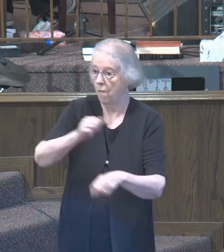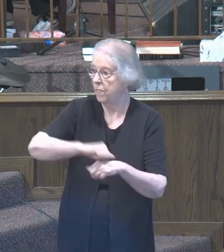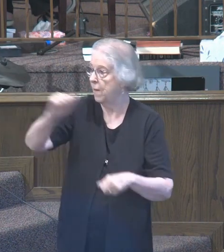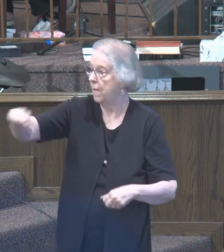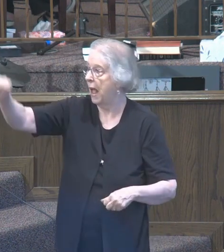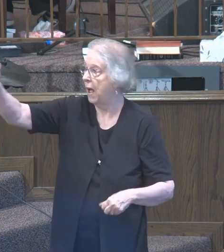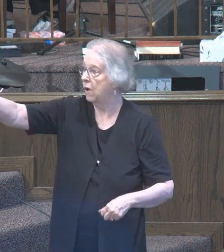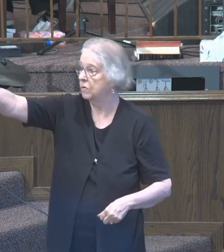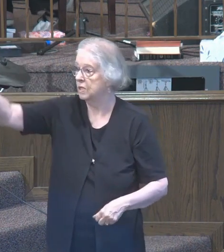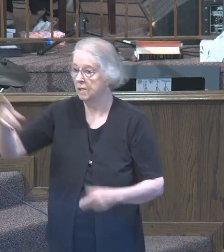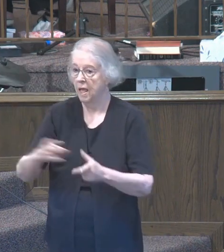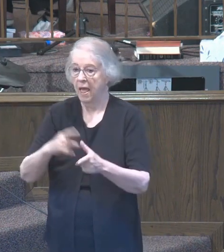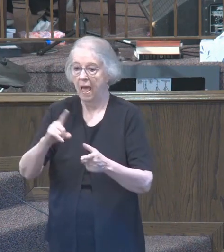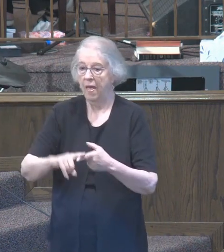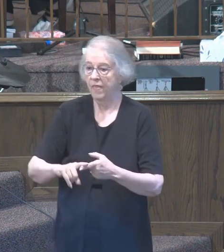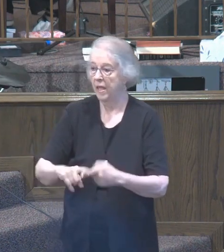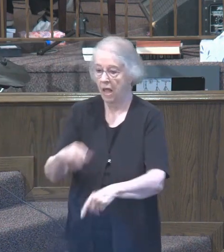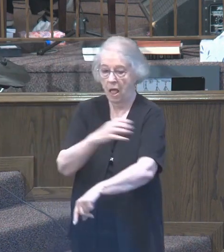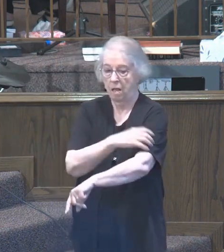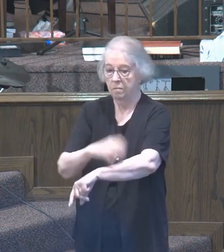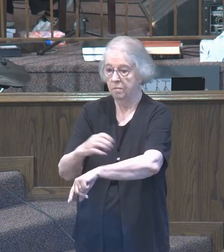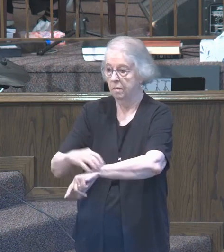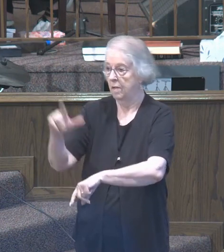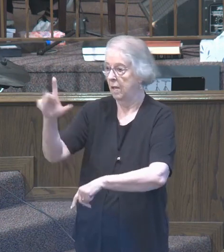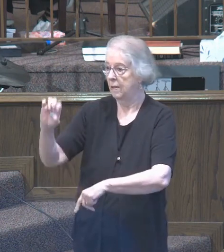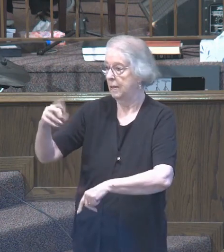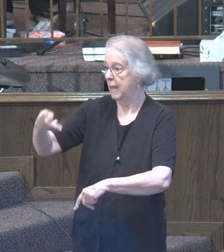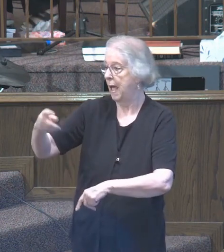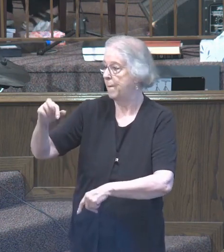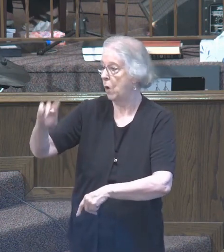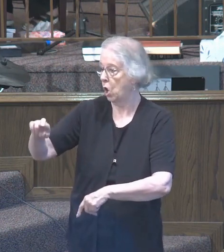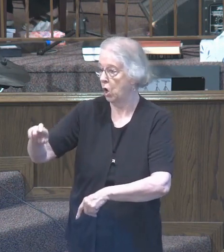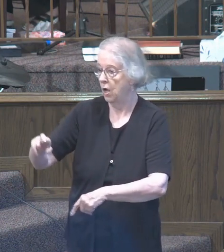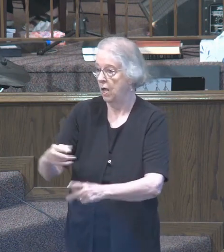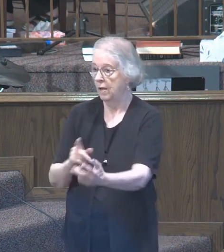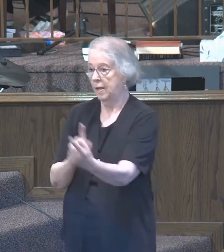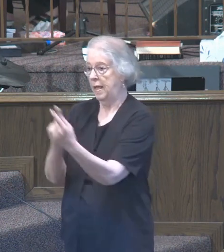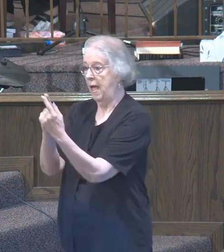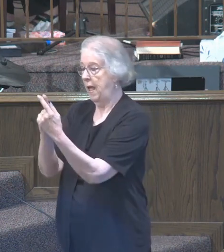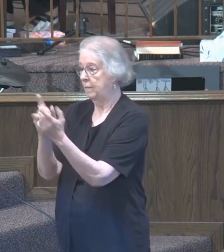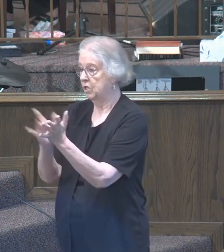Then a leper appeared and dropped to his knees before Jesus,